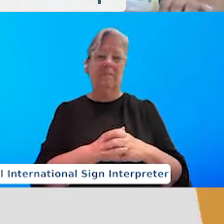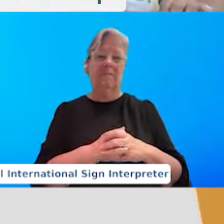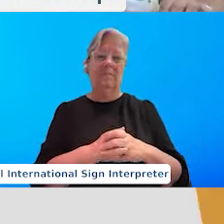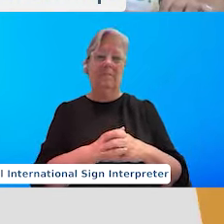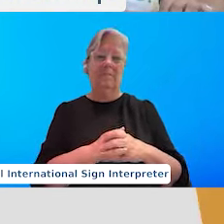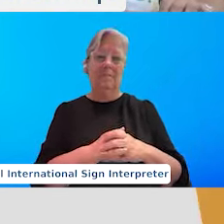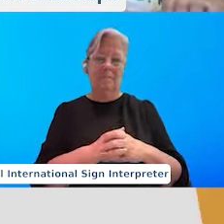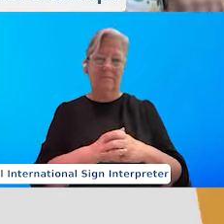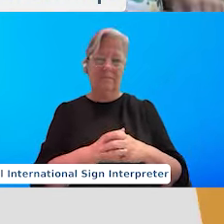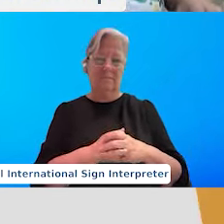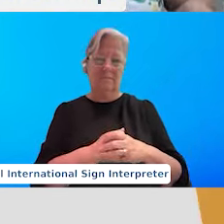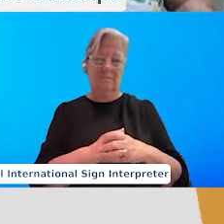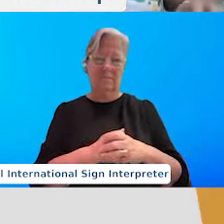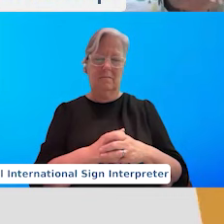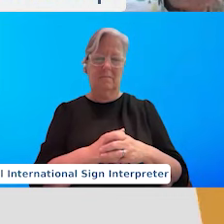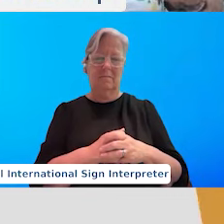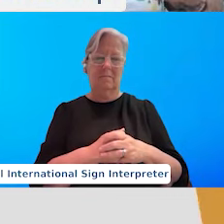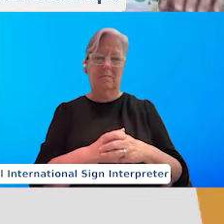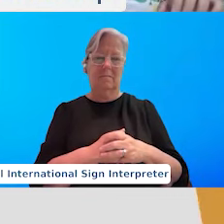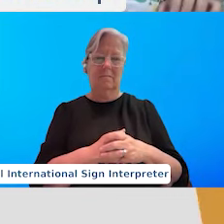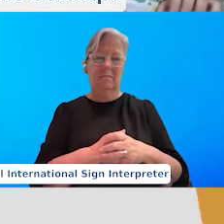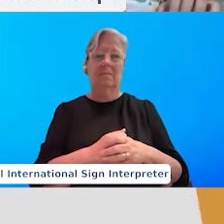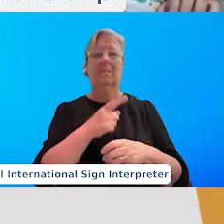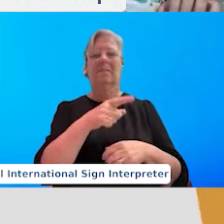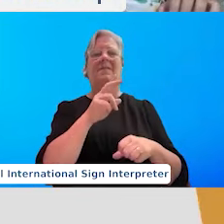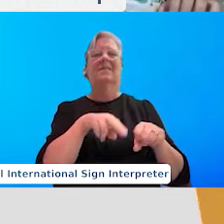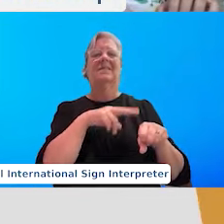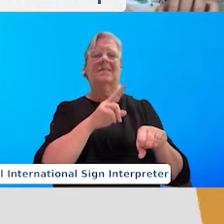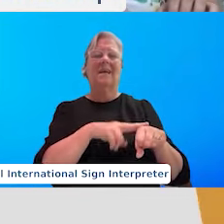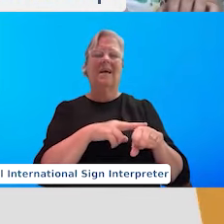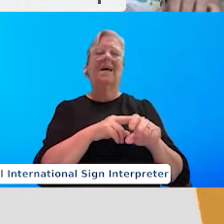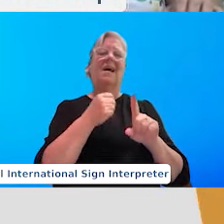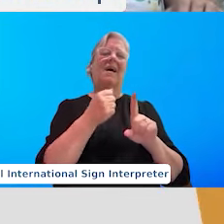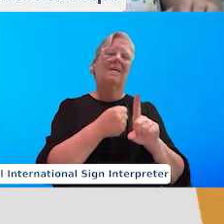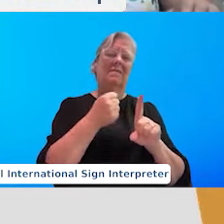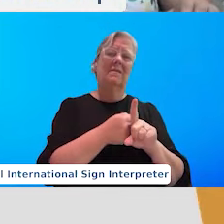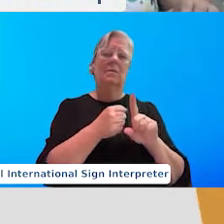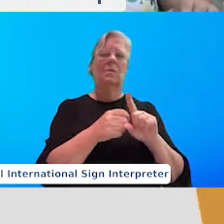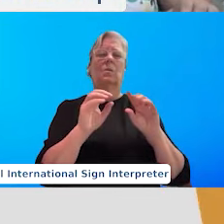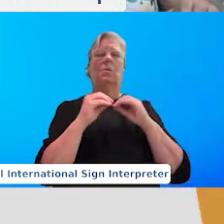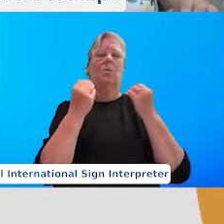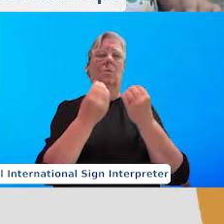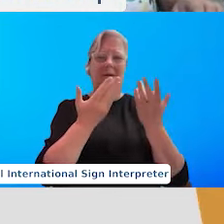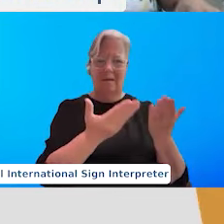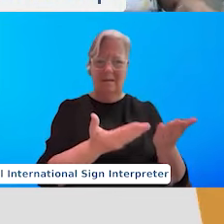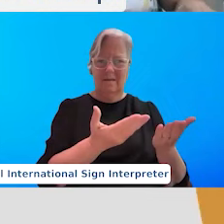the National Advocacy Organization of Persons with Disabilities. Next slide.